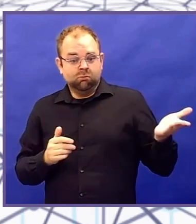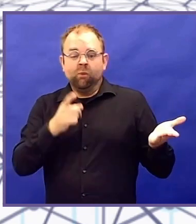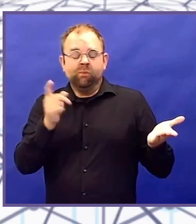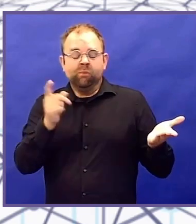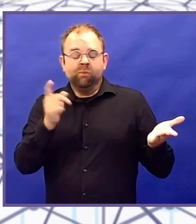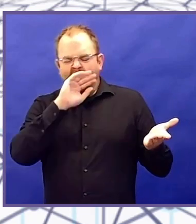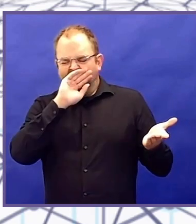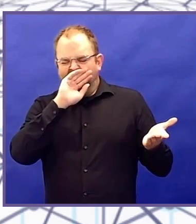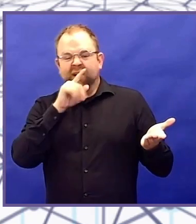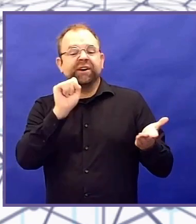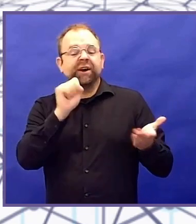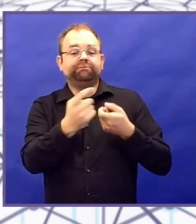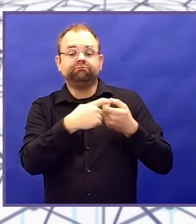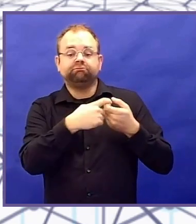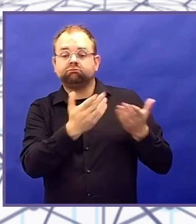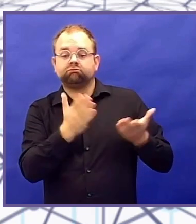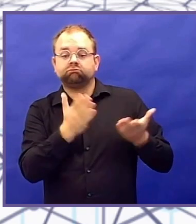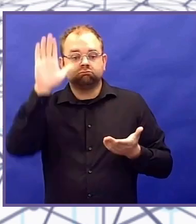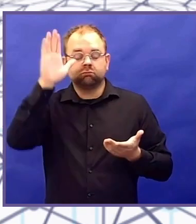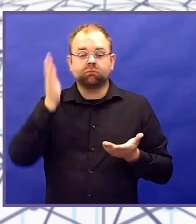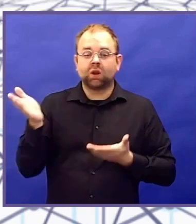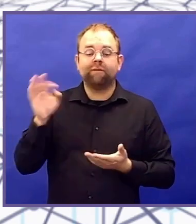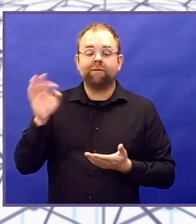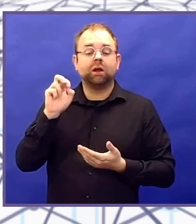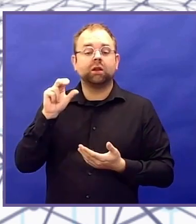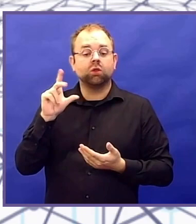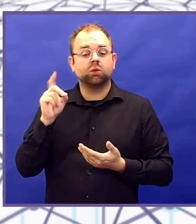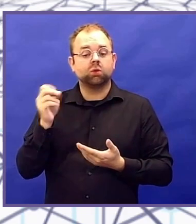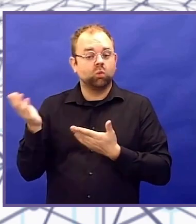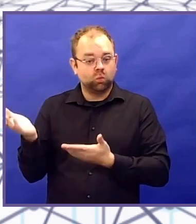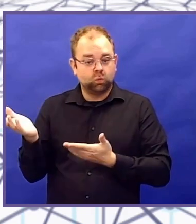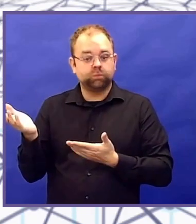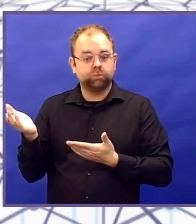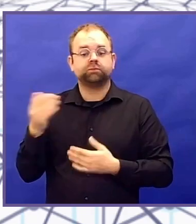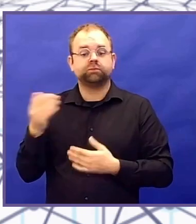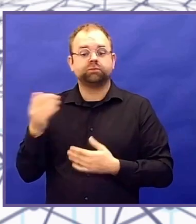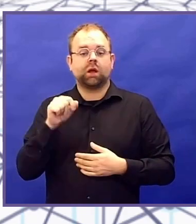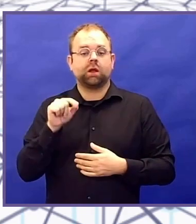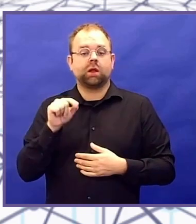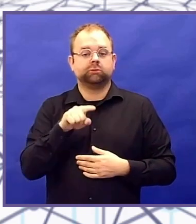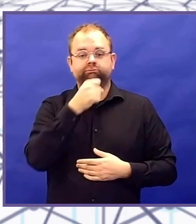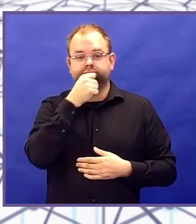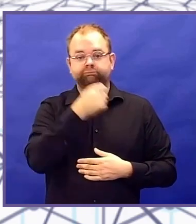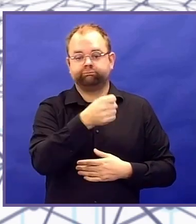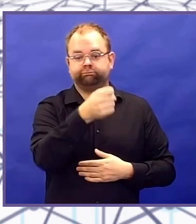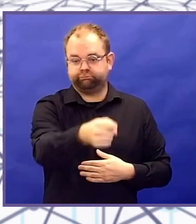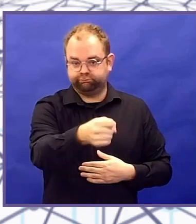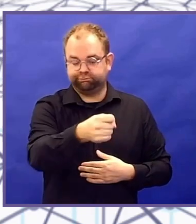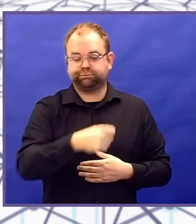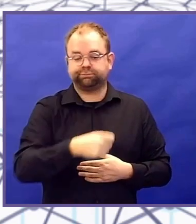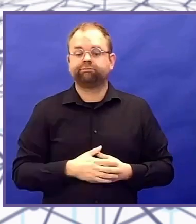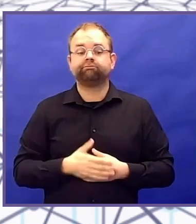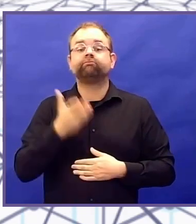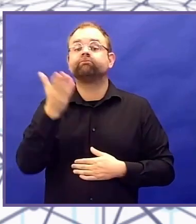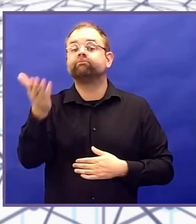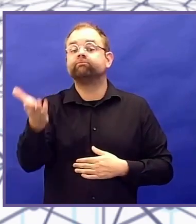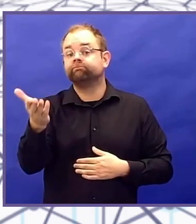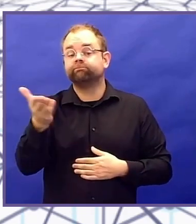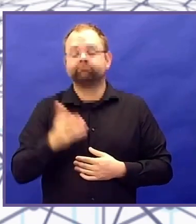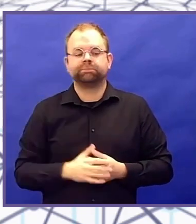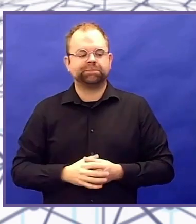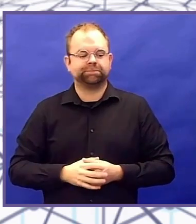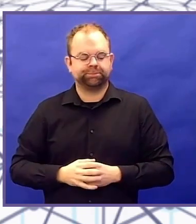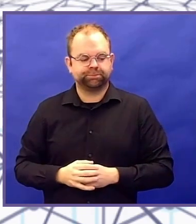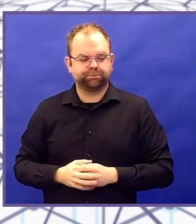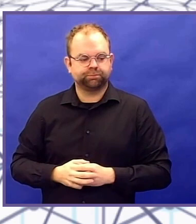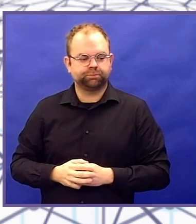Yeah, earlier a guy with wheelchair skills talked about I couldn't